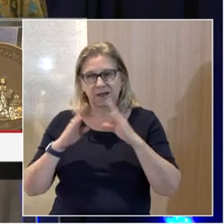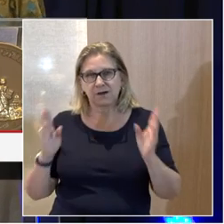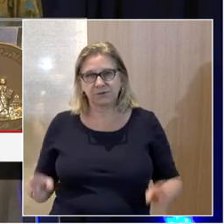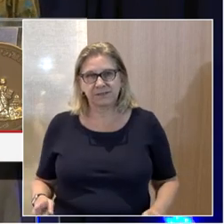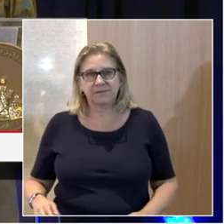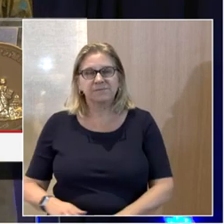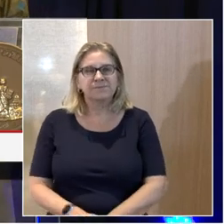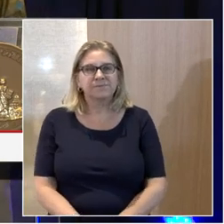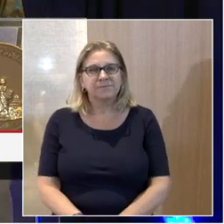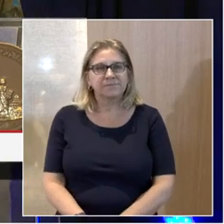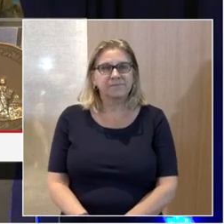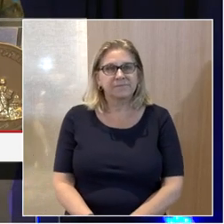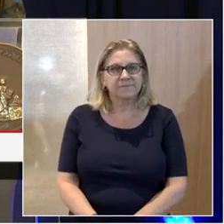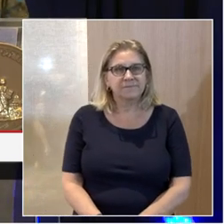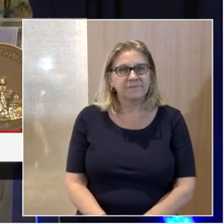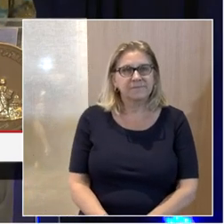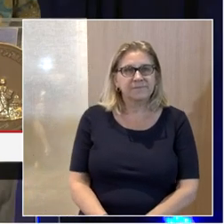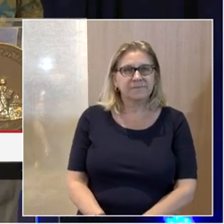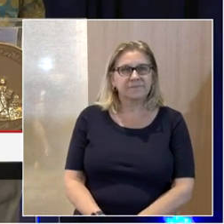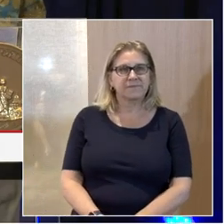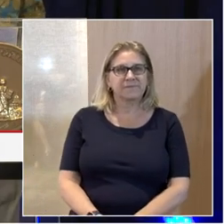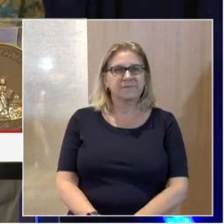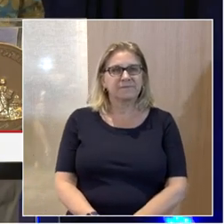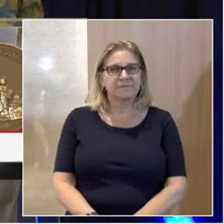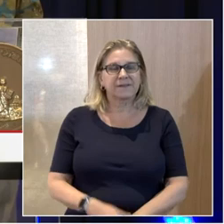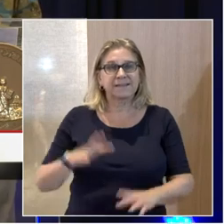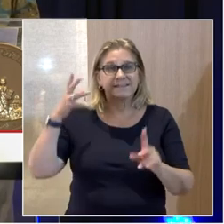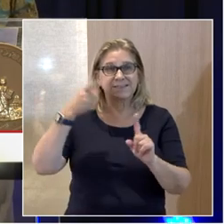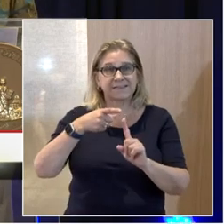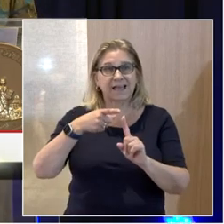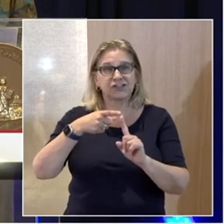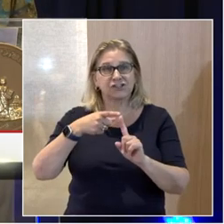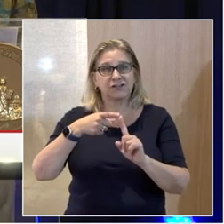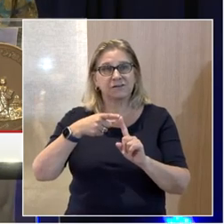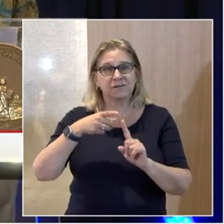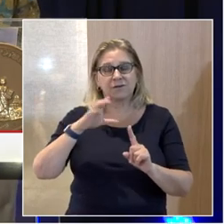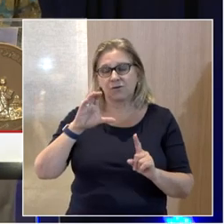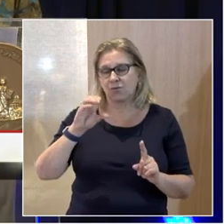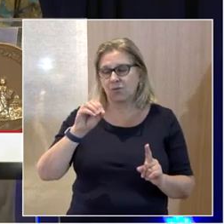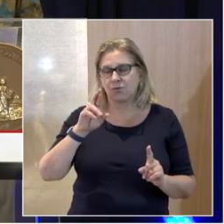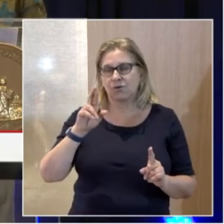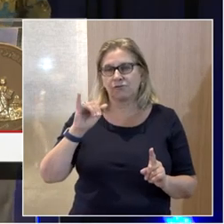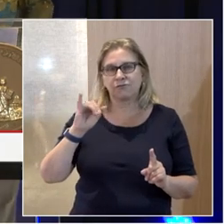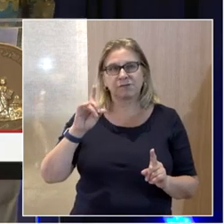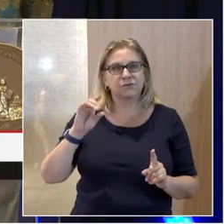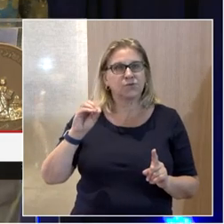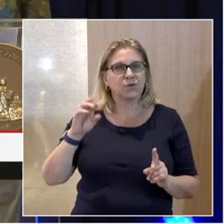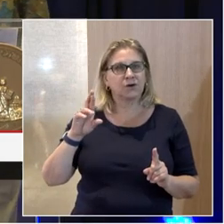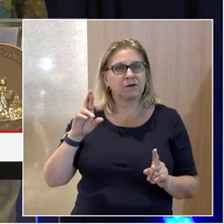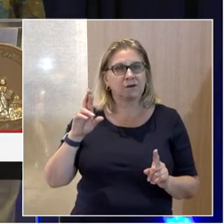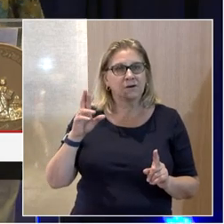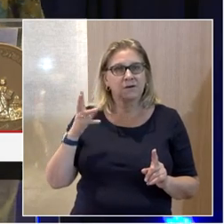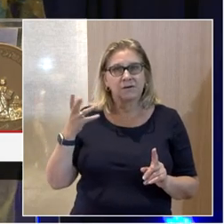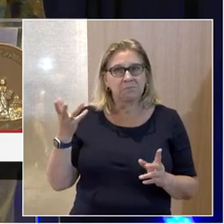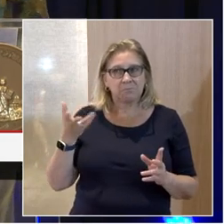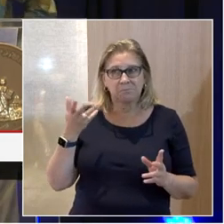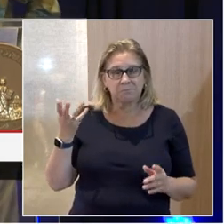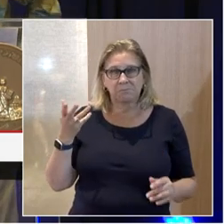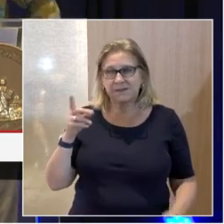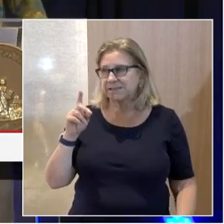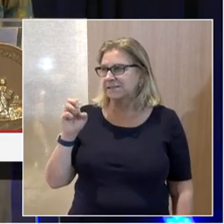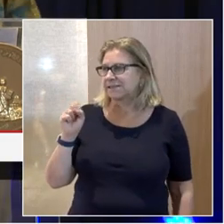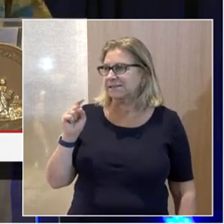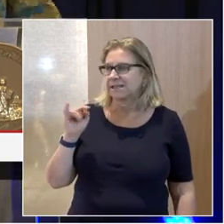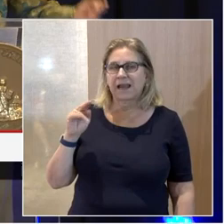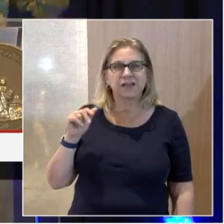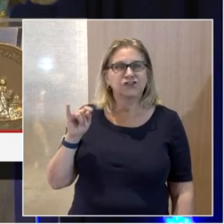Destination corridors, what would be an example of a destination corridor someone has in mind? Say that again. City